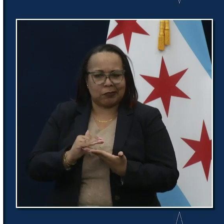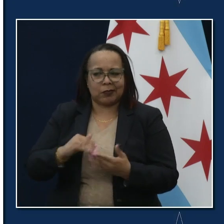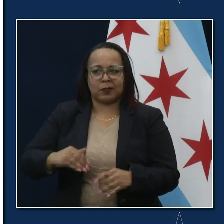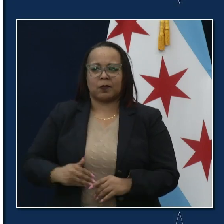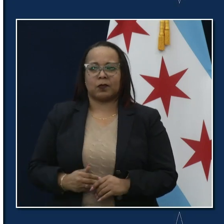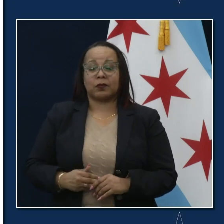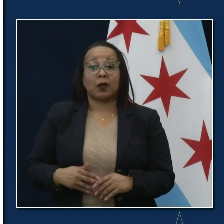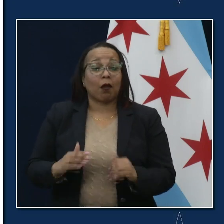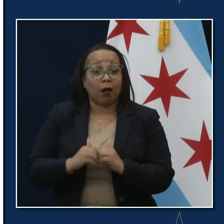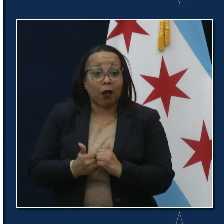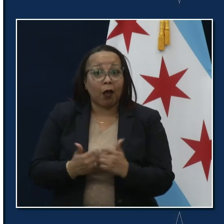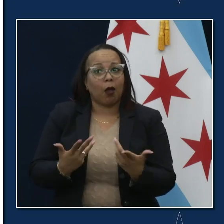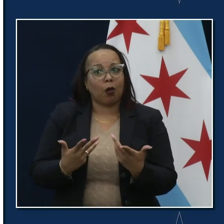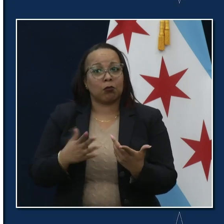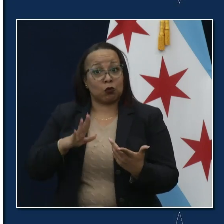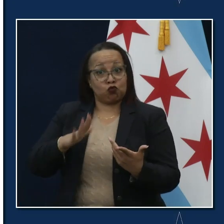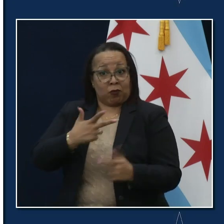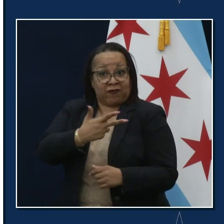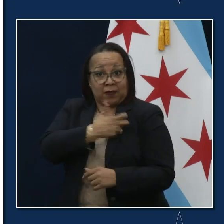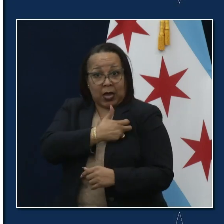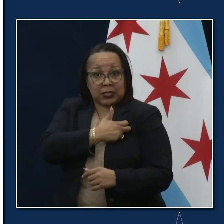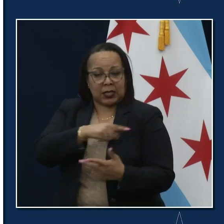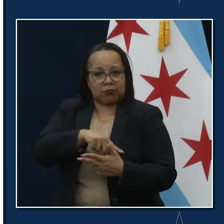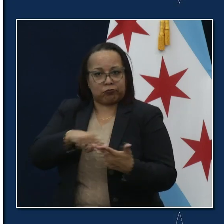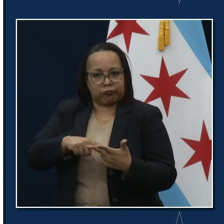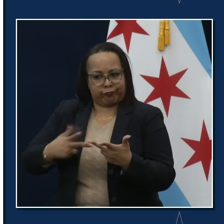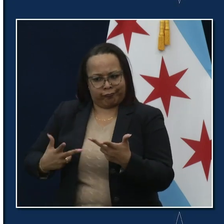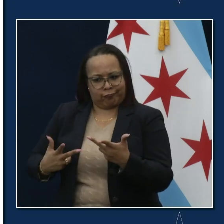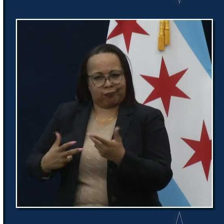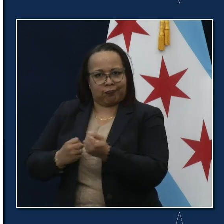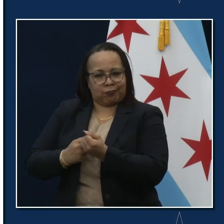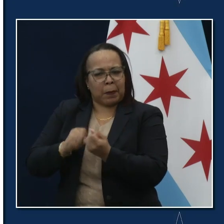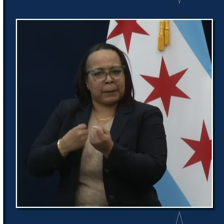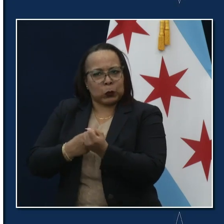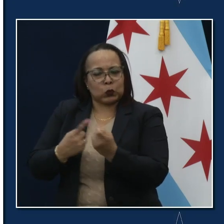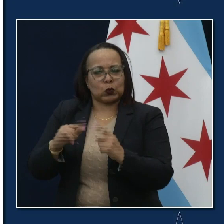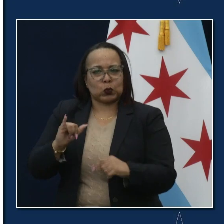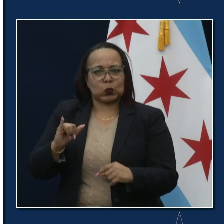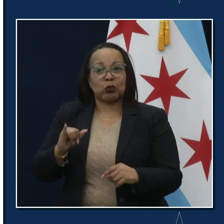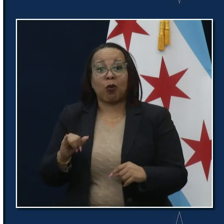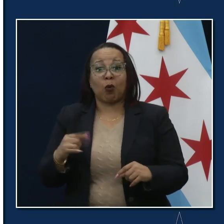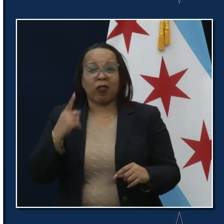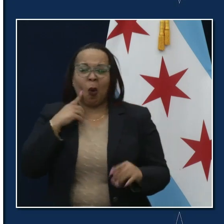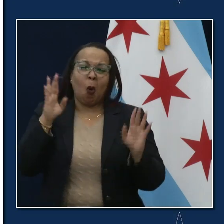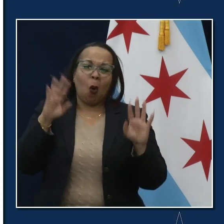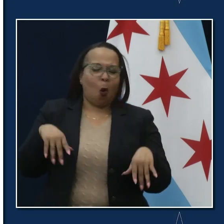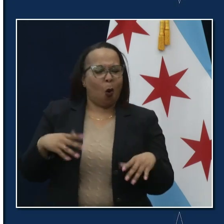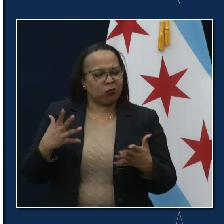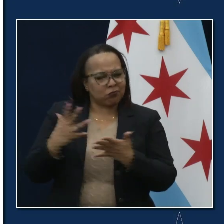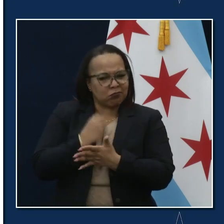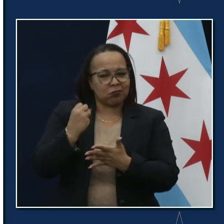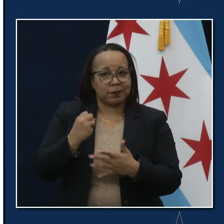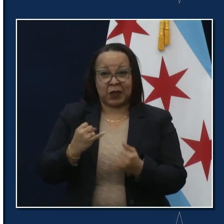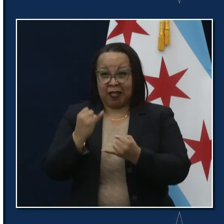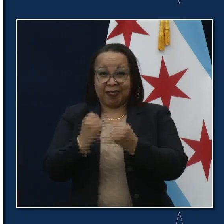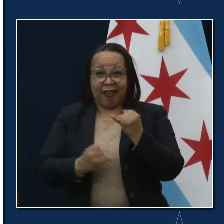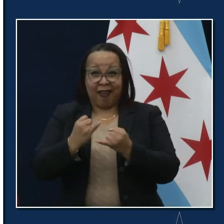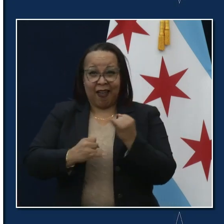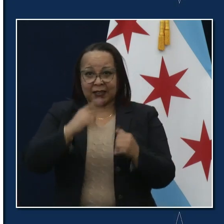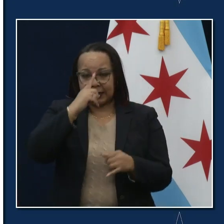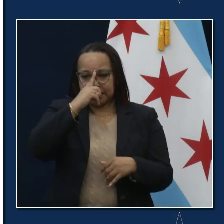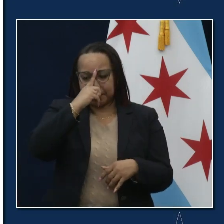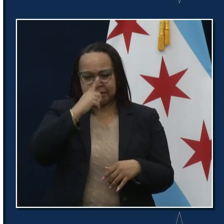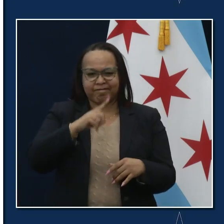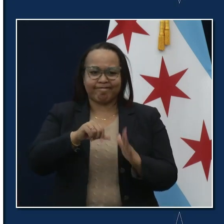third just by being up to date with your vaccine. Don't take that chance, get up to date. And the last piece of data I wanted to highlight is around